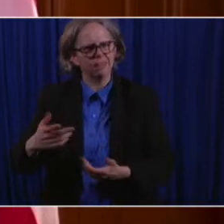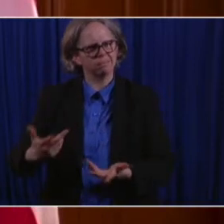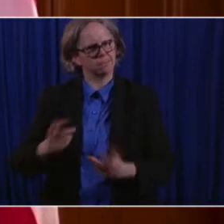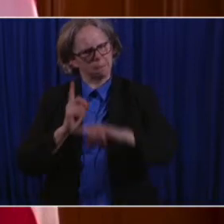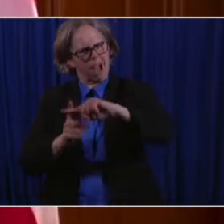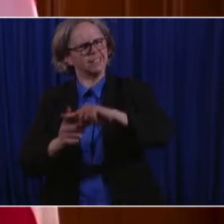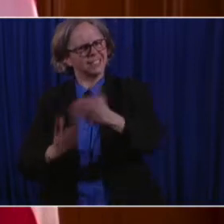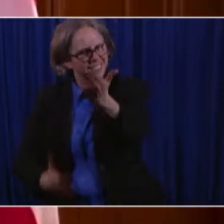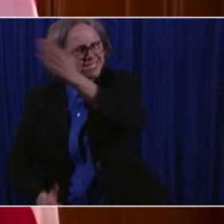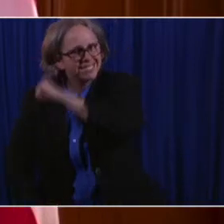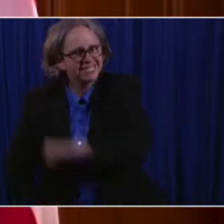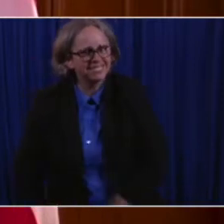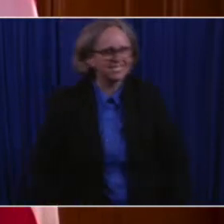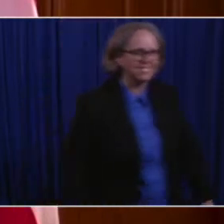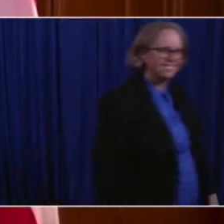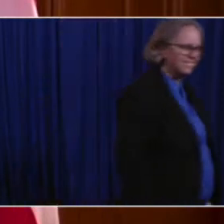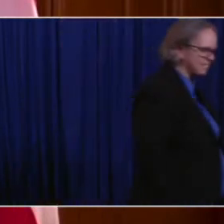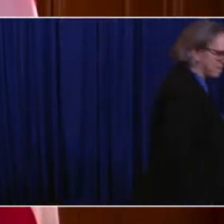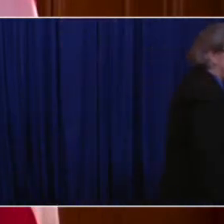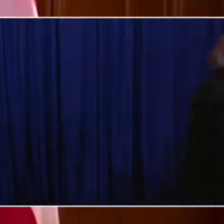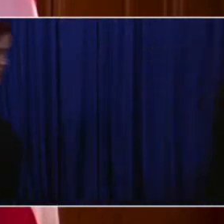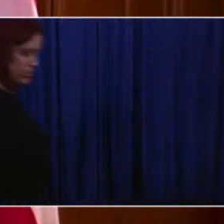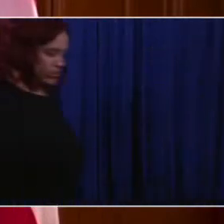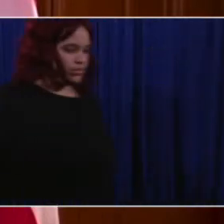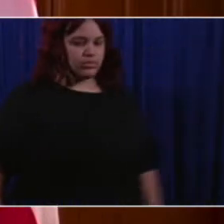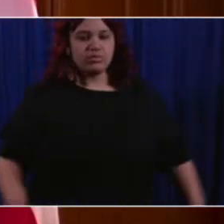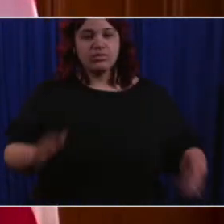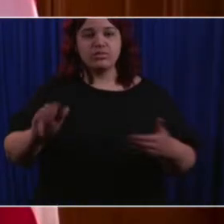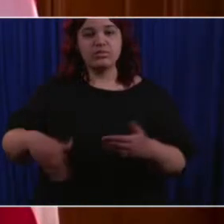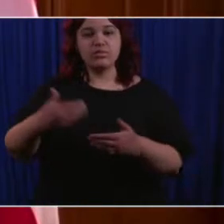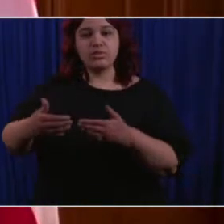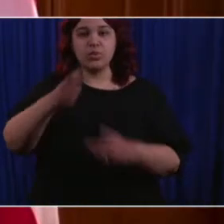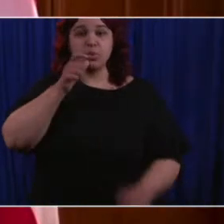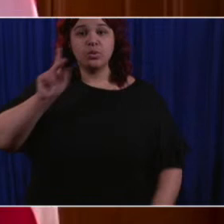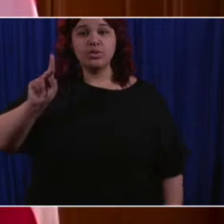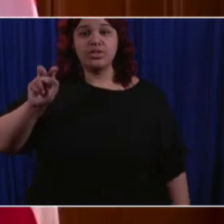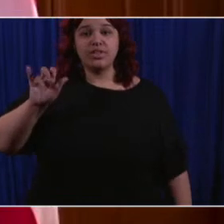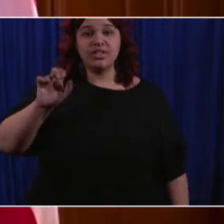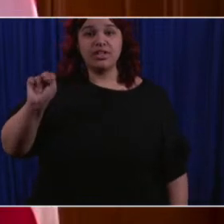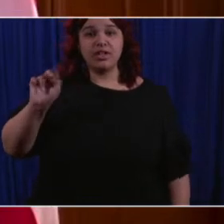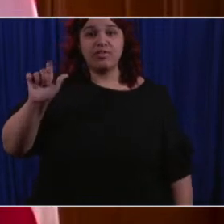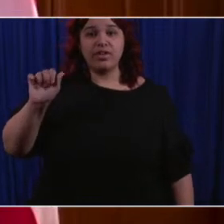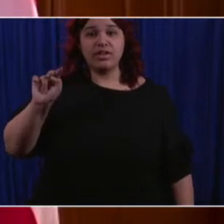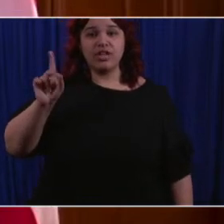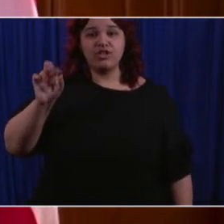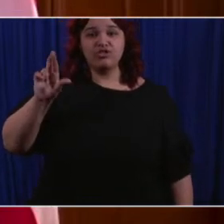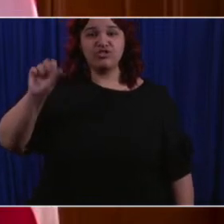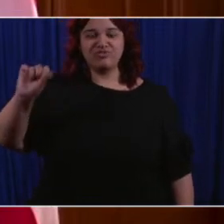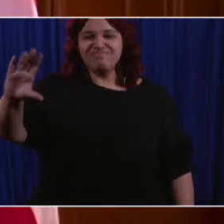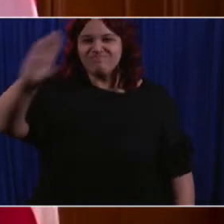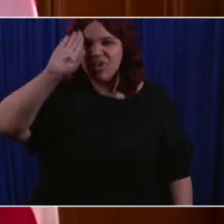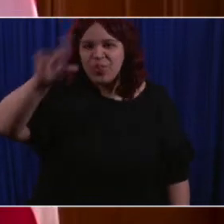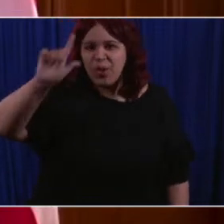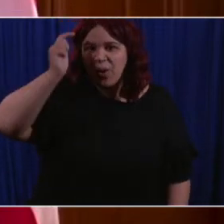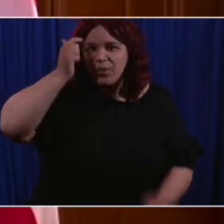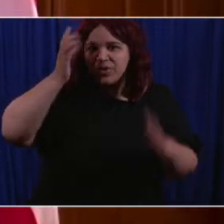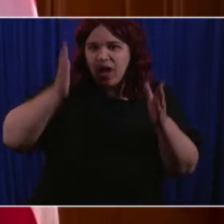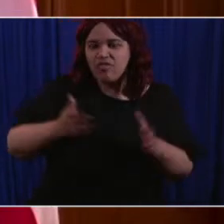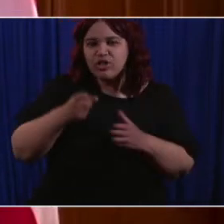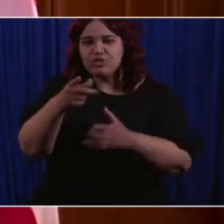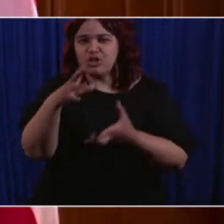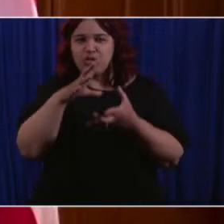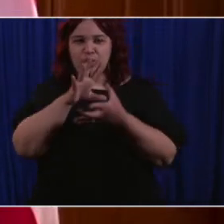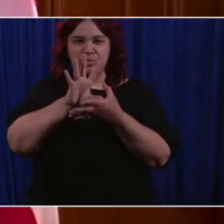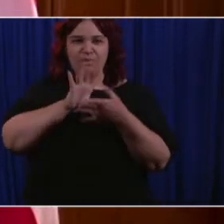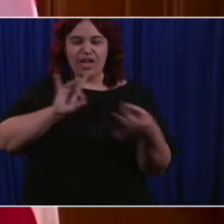Next question is from Kevin Landers at WBNS. Hello, Governor. You mentioned you're going to list the assisted living and nursing